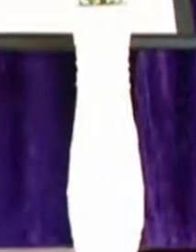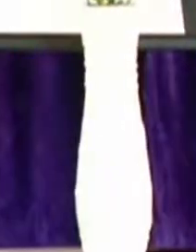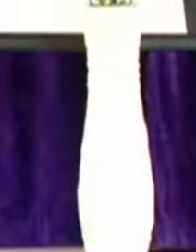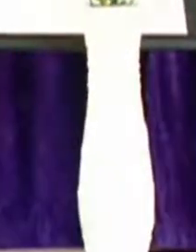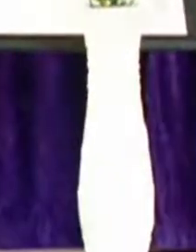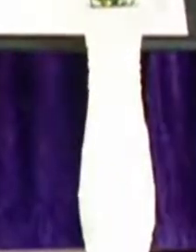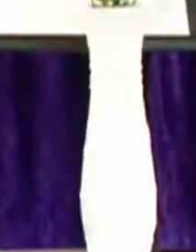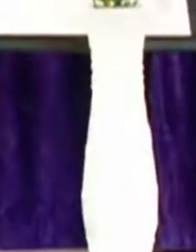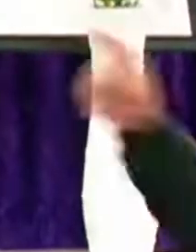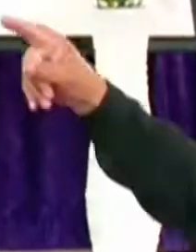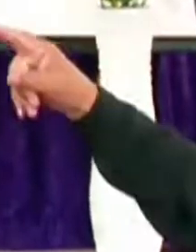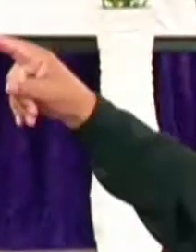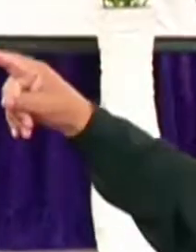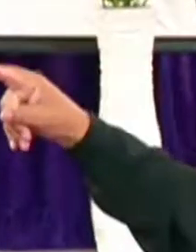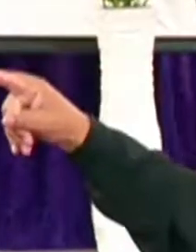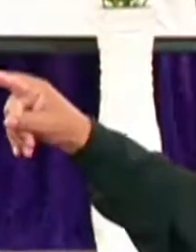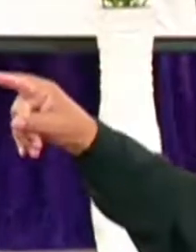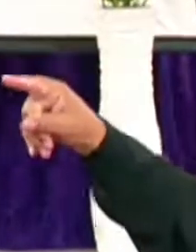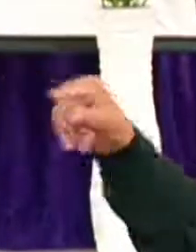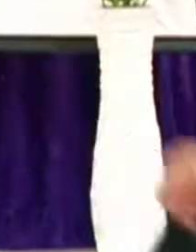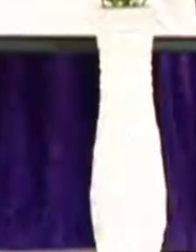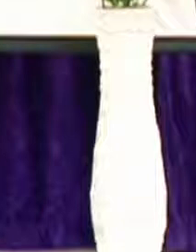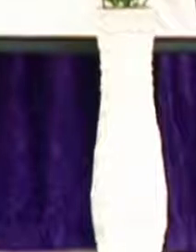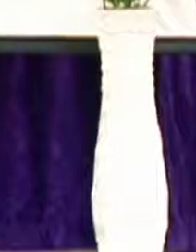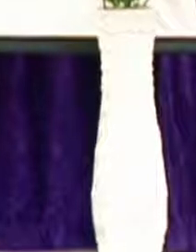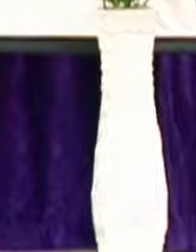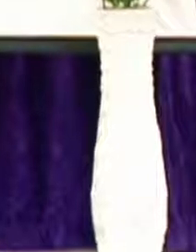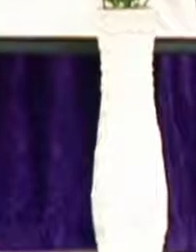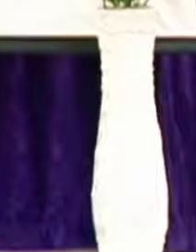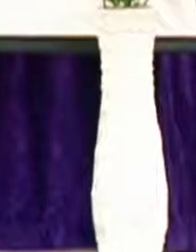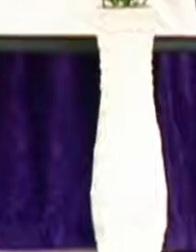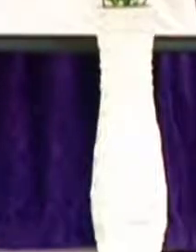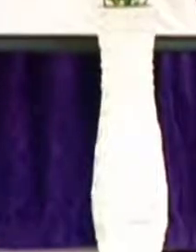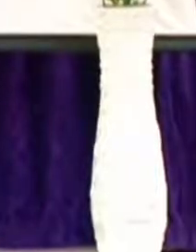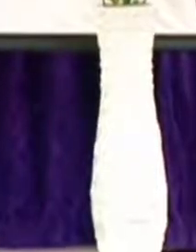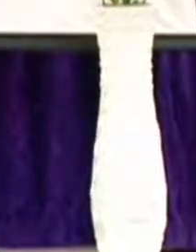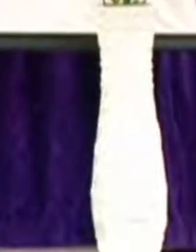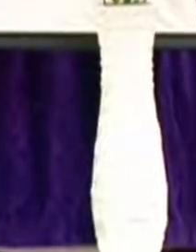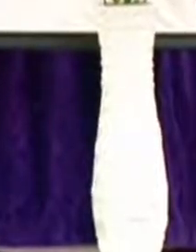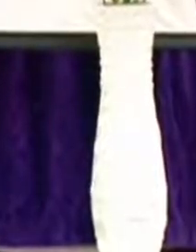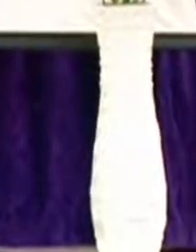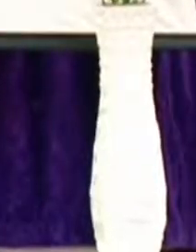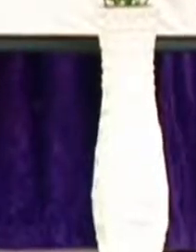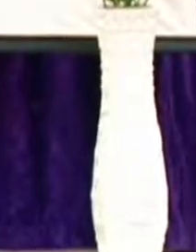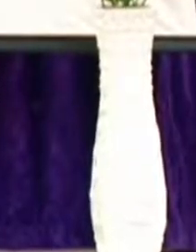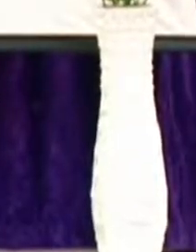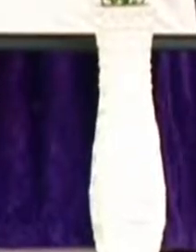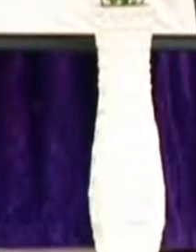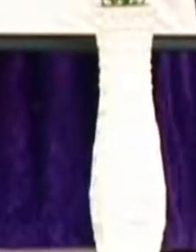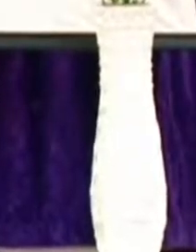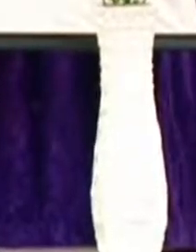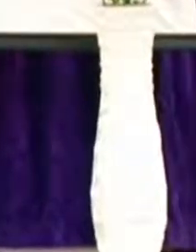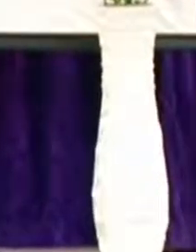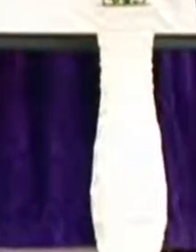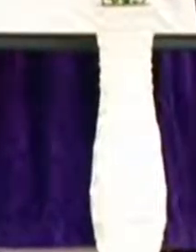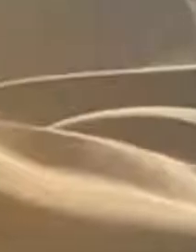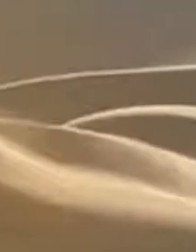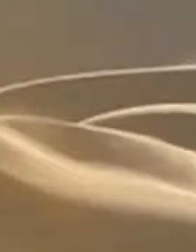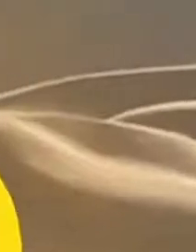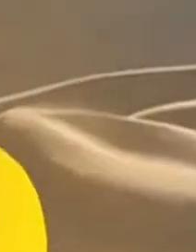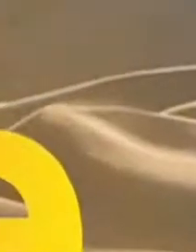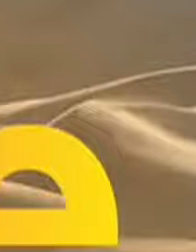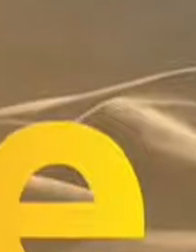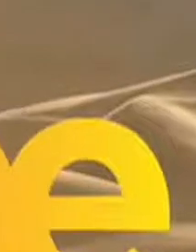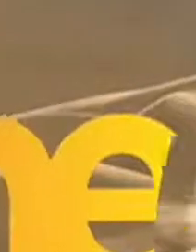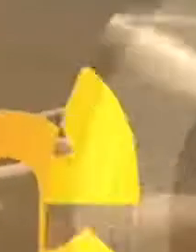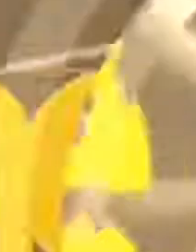Wat Christus is, moet julle wees. Wat uit hierdie boom uitkom, ek is die ware wynstok, ek is eintlik die bron